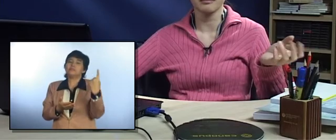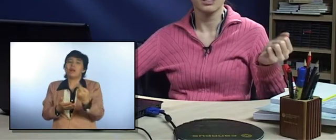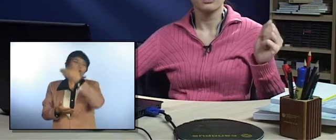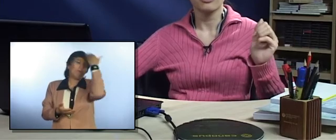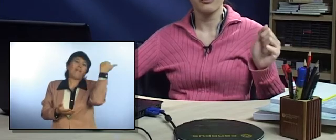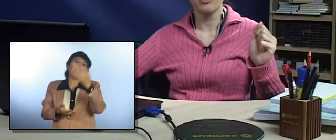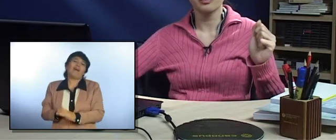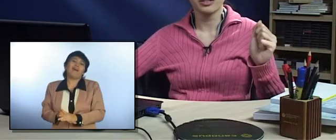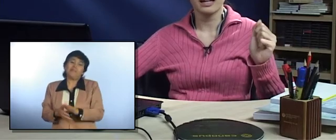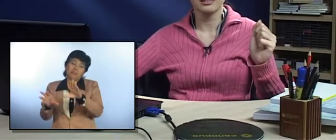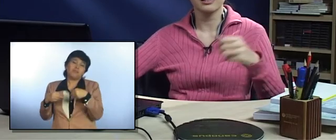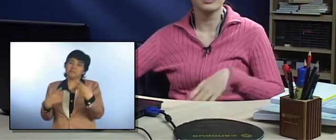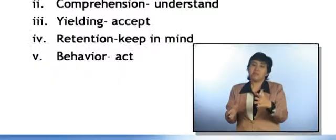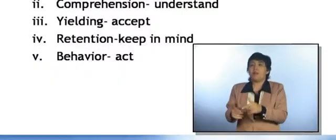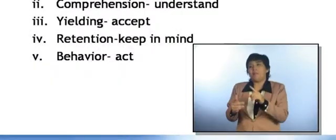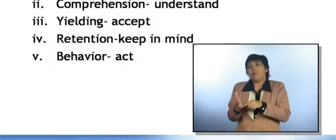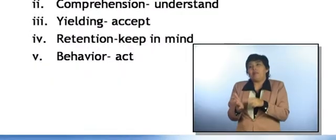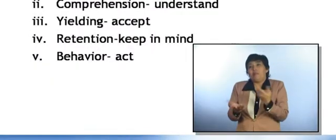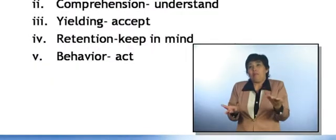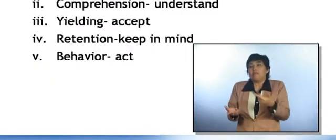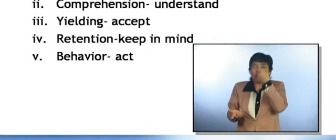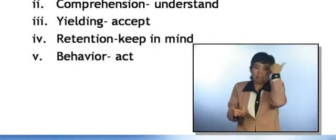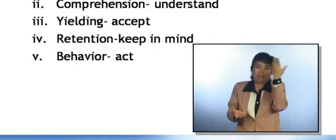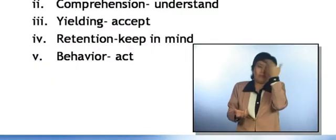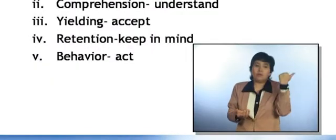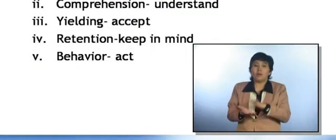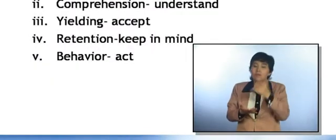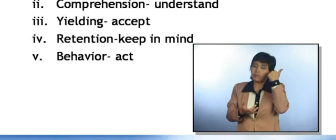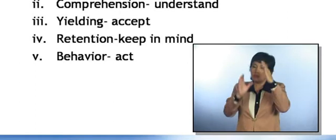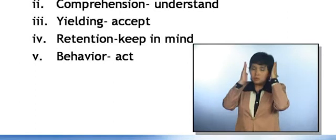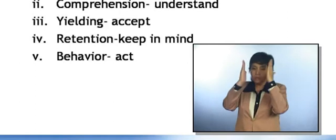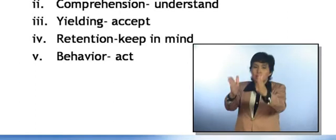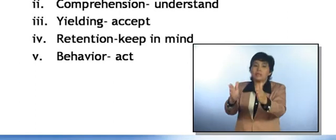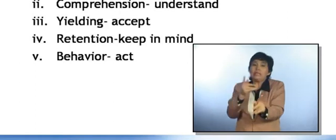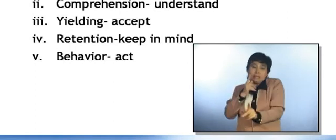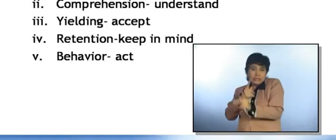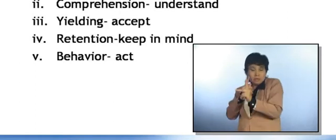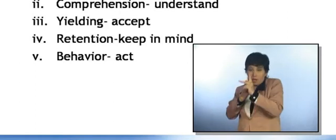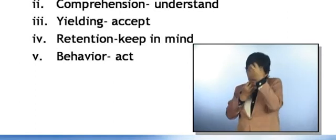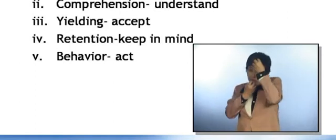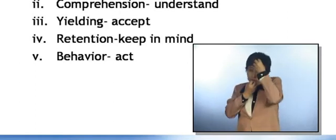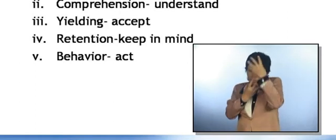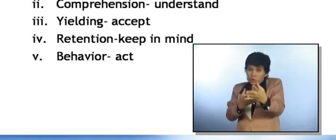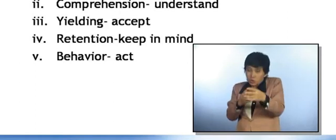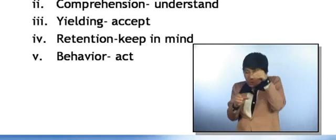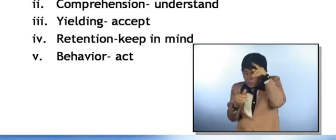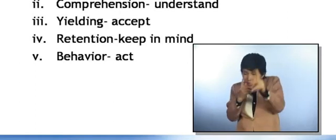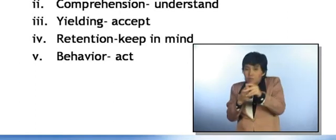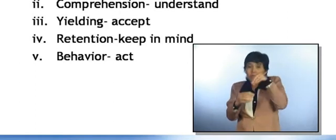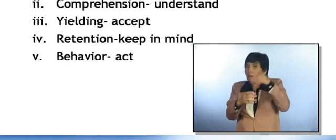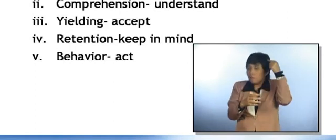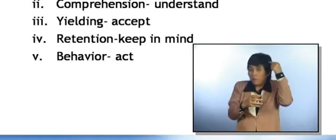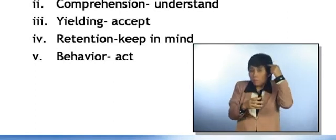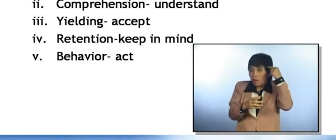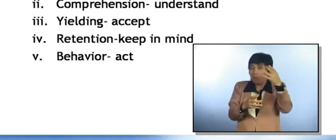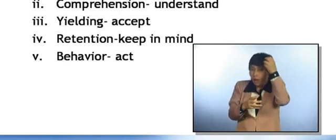forget. Yeah, the fourth process is for retention, means to keep the information in your mind, and then